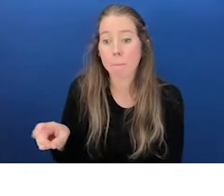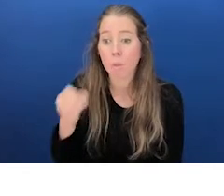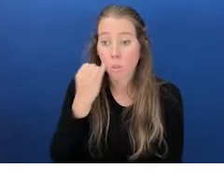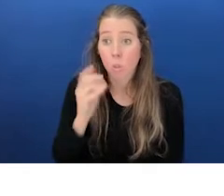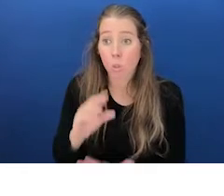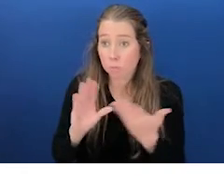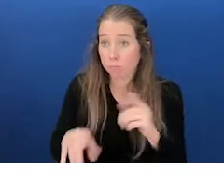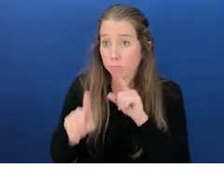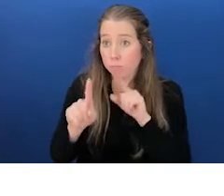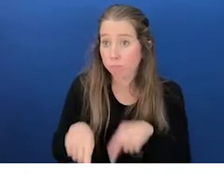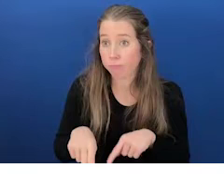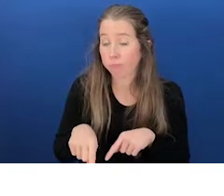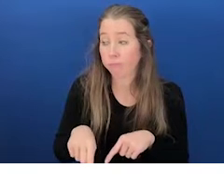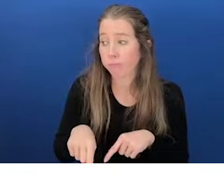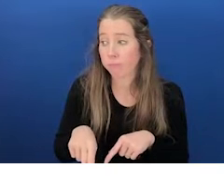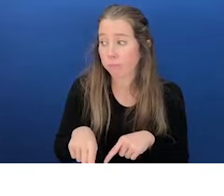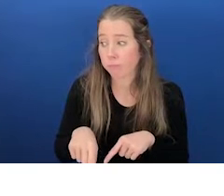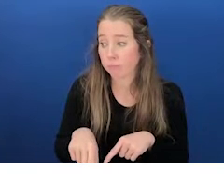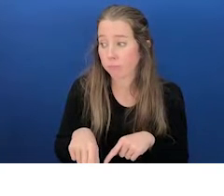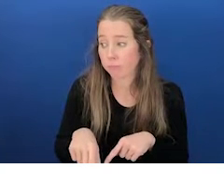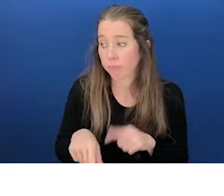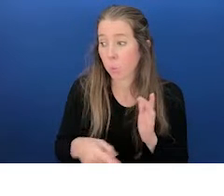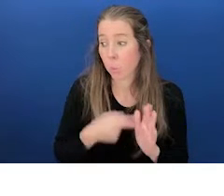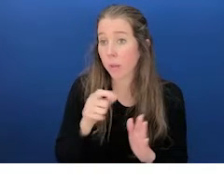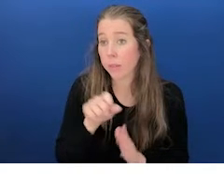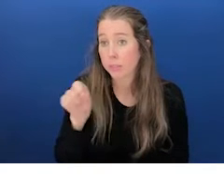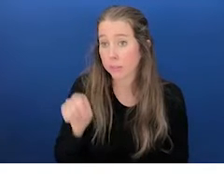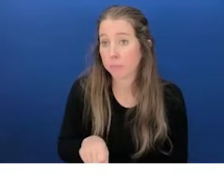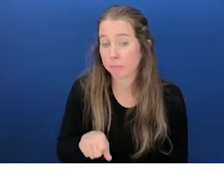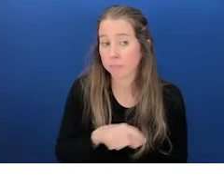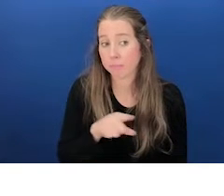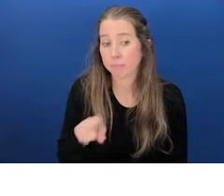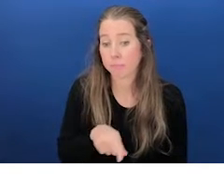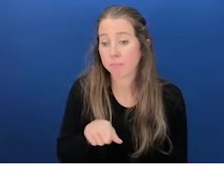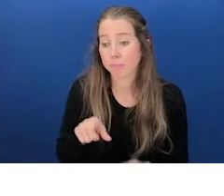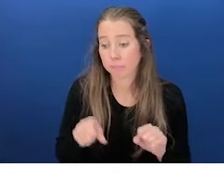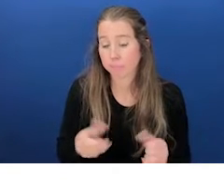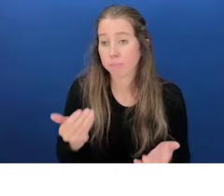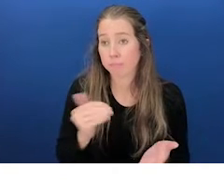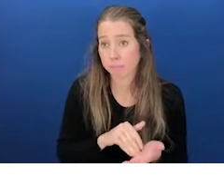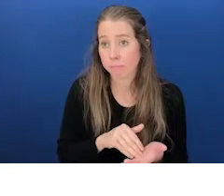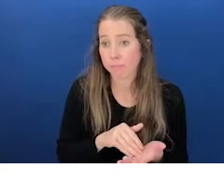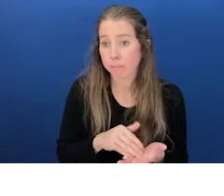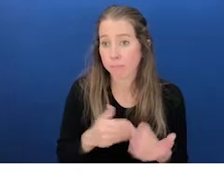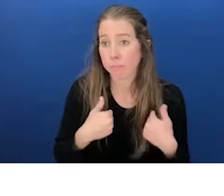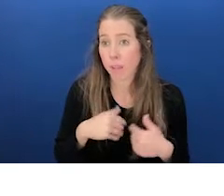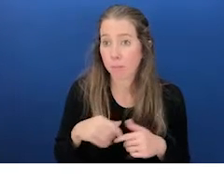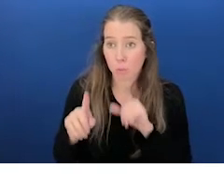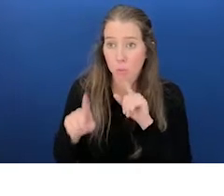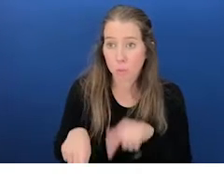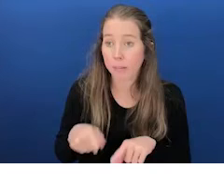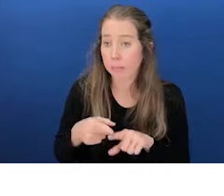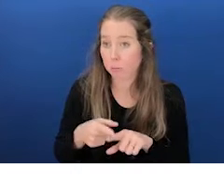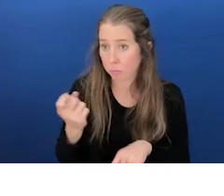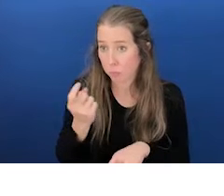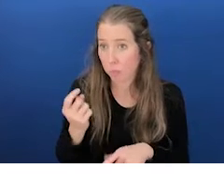student responds to the survey once a semester, they can again get a response from someone and